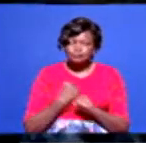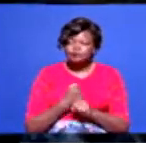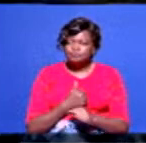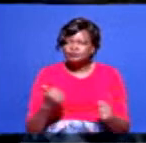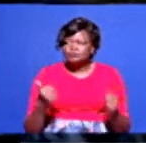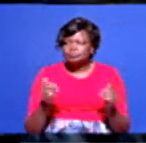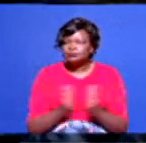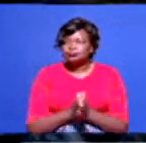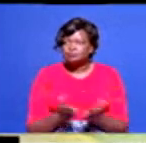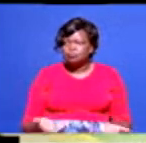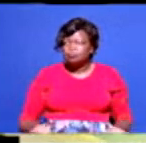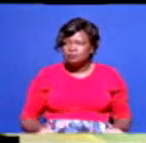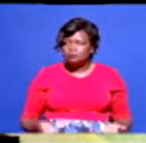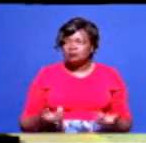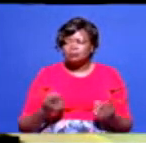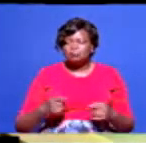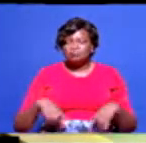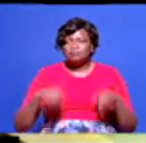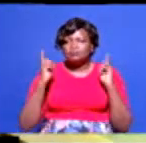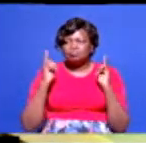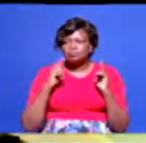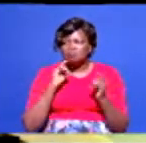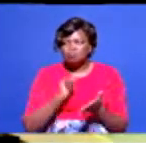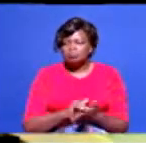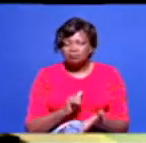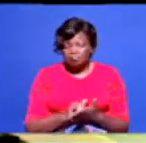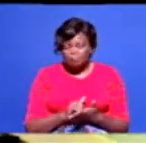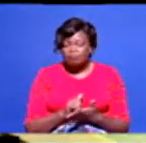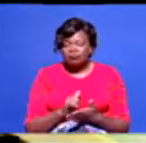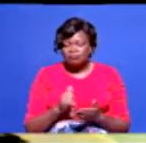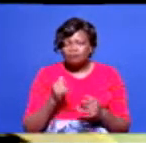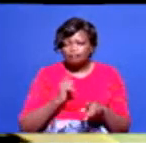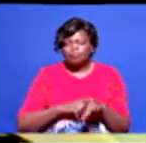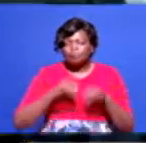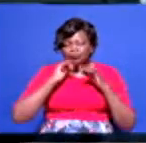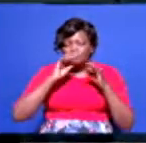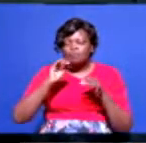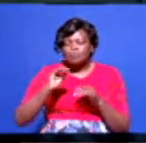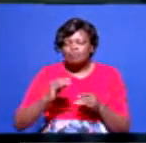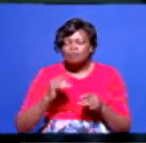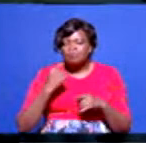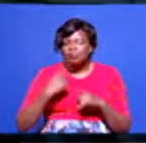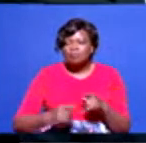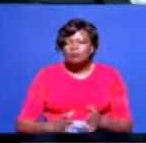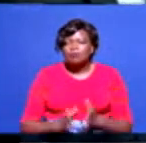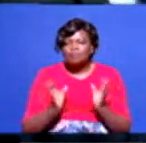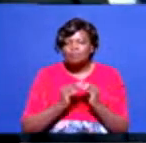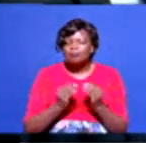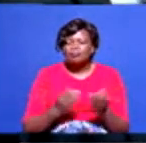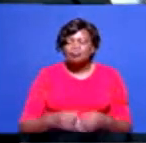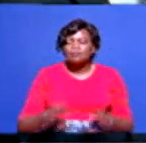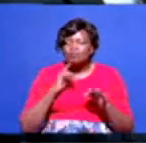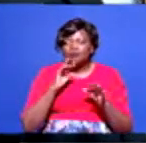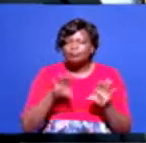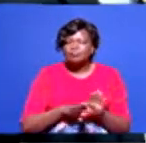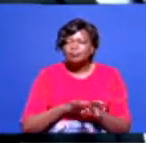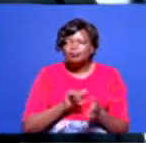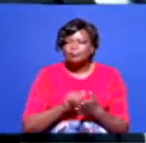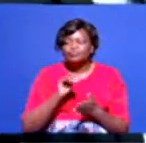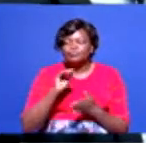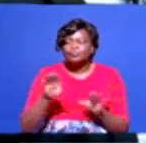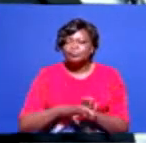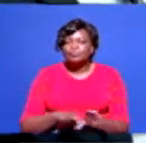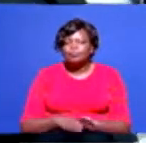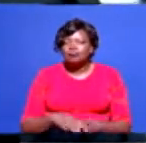and come out successfully. He said this during Baraka SACCO's annual general meeting, where officials told members that the SACCO's membership recorded